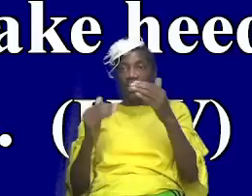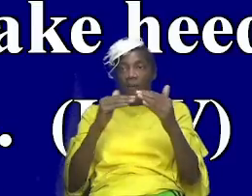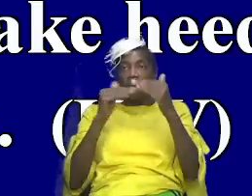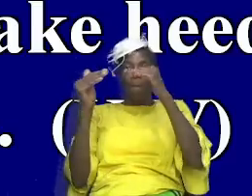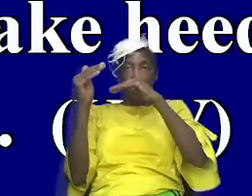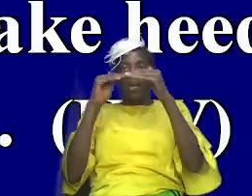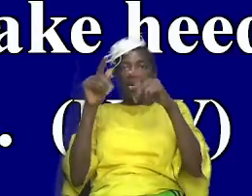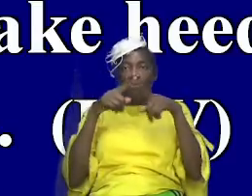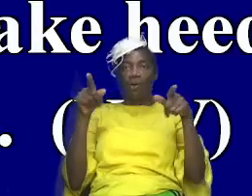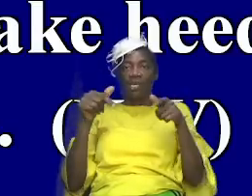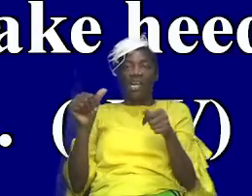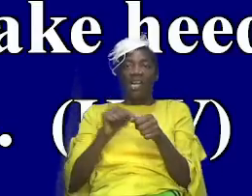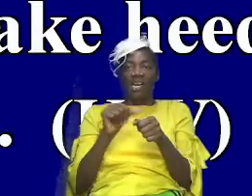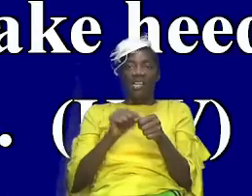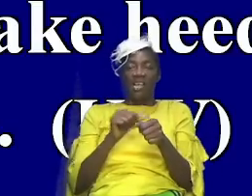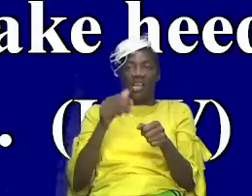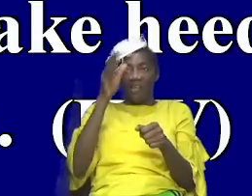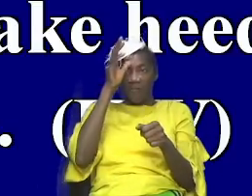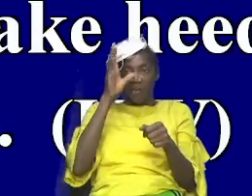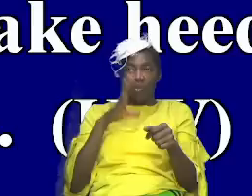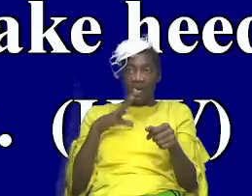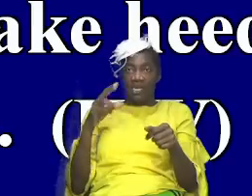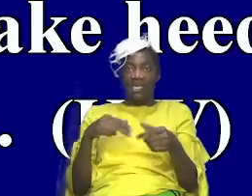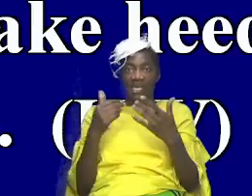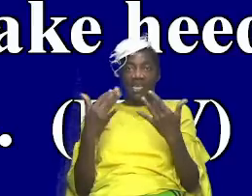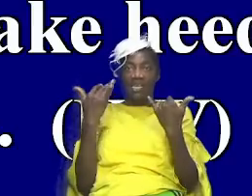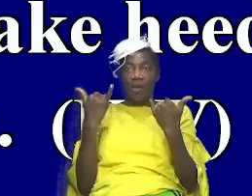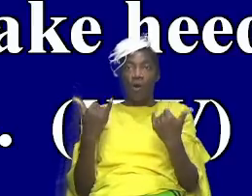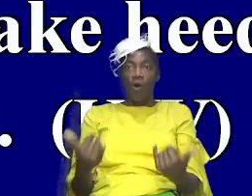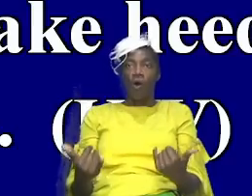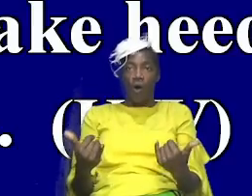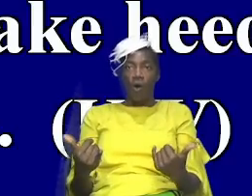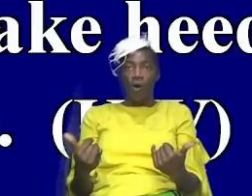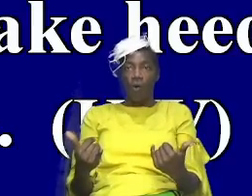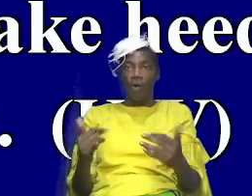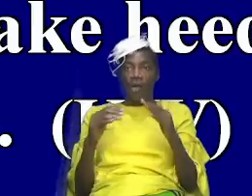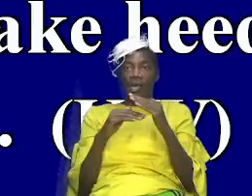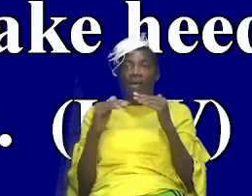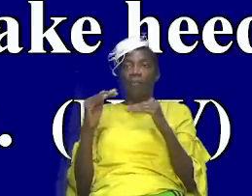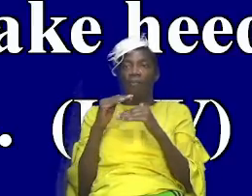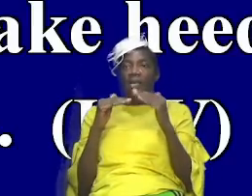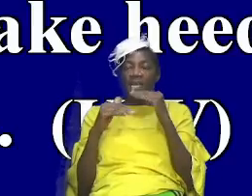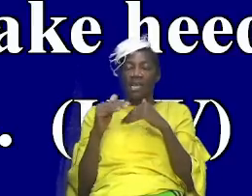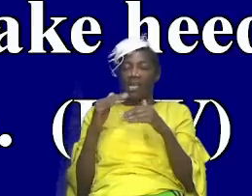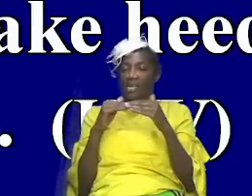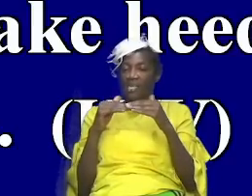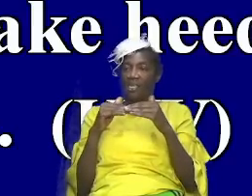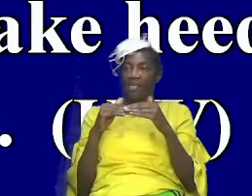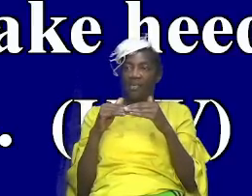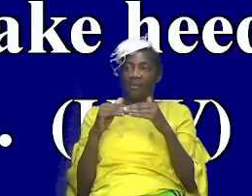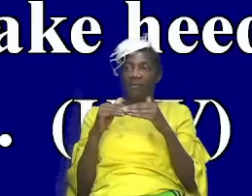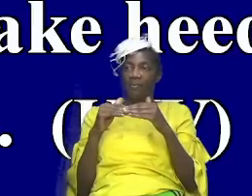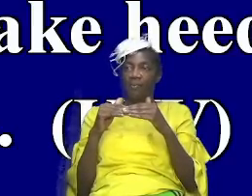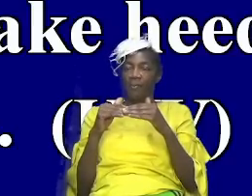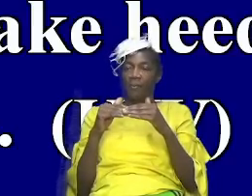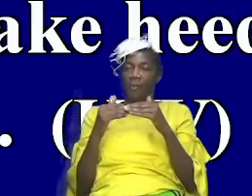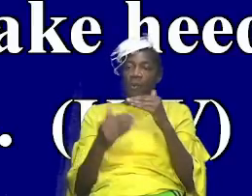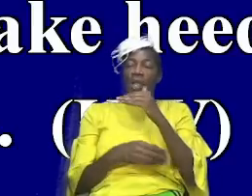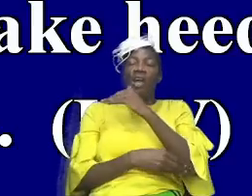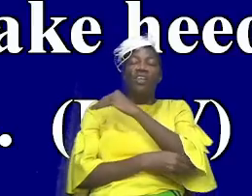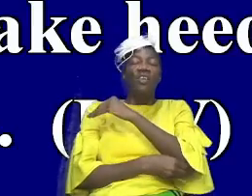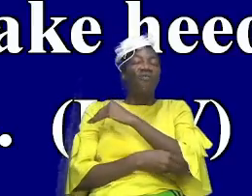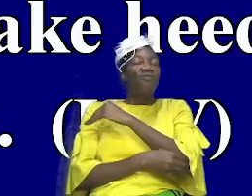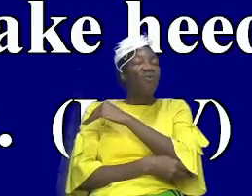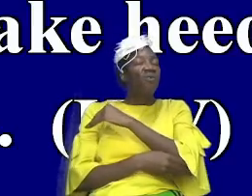thereon. But let every man take heed how he builds thereon. So he's saying the foundation is laid, and